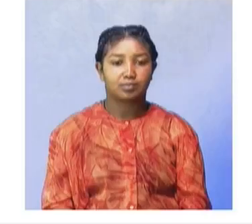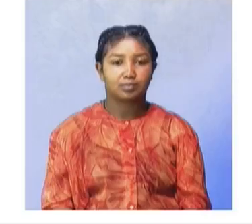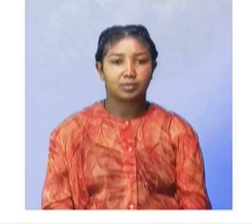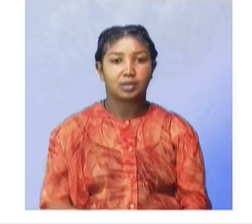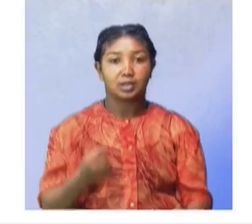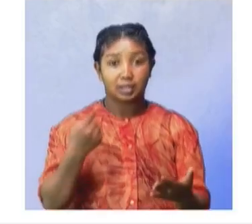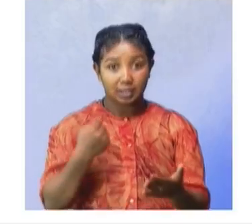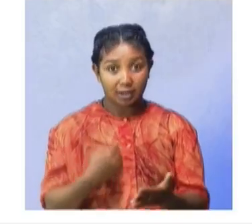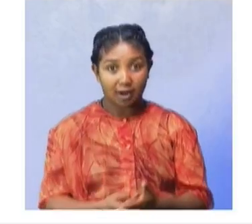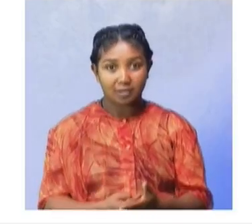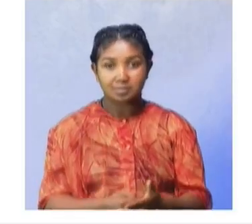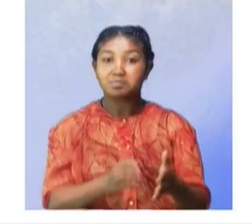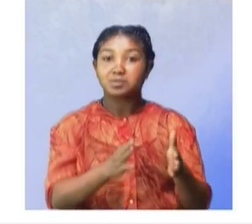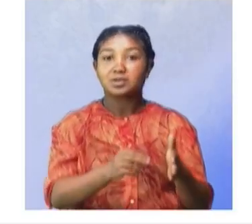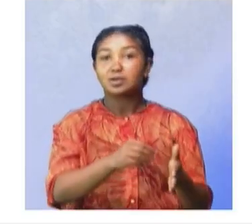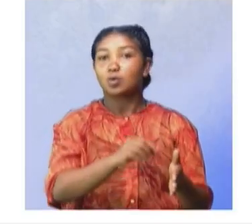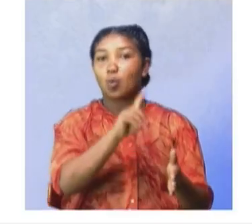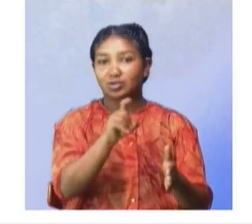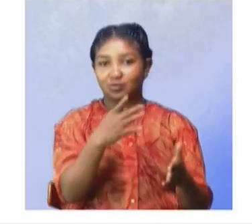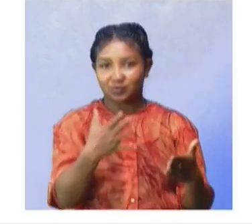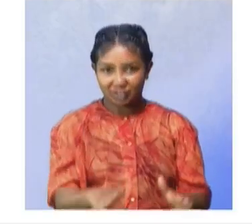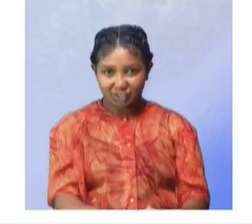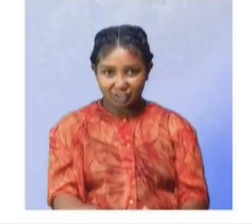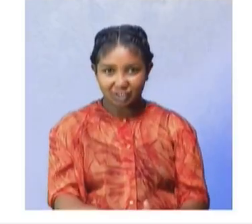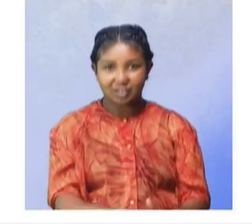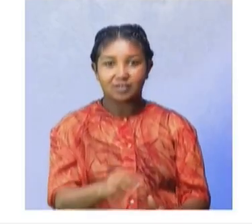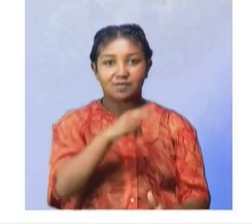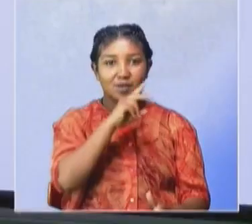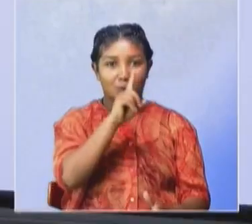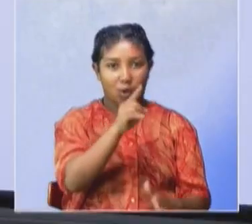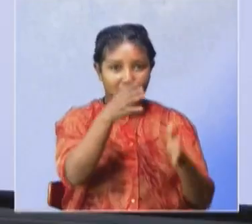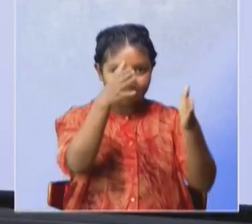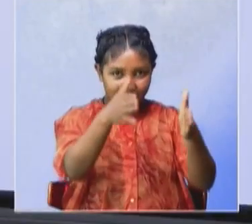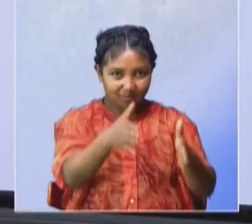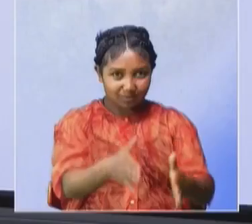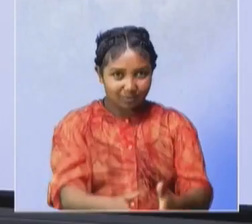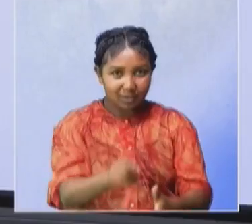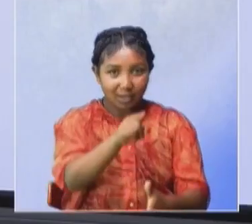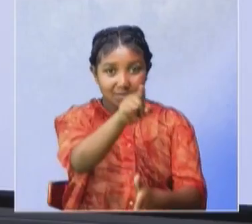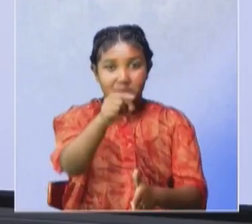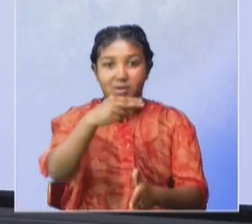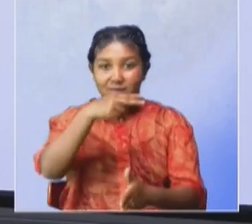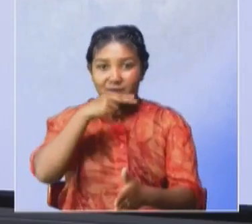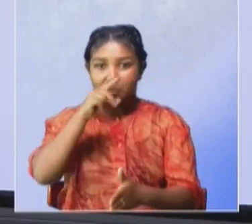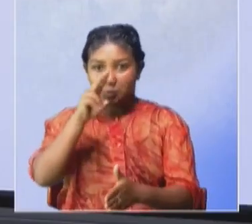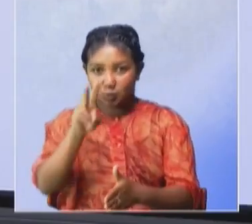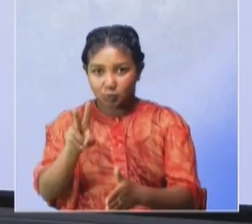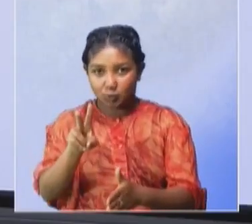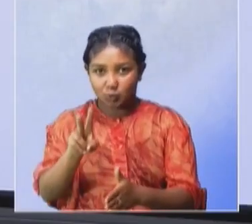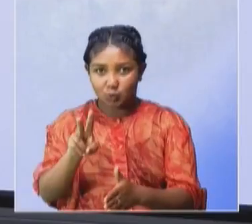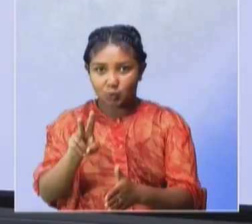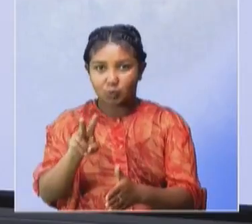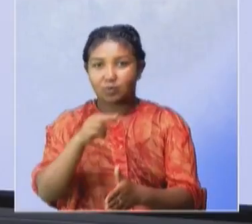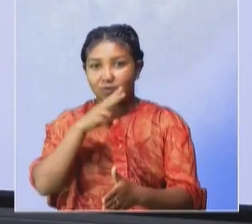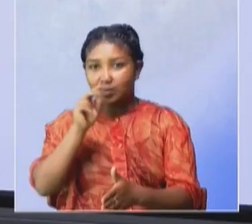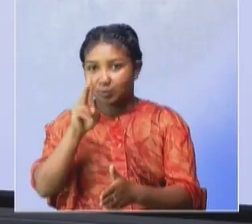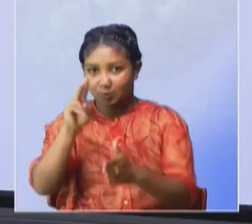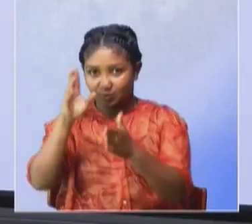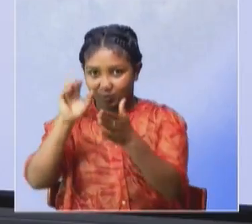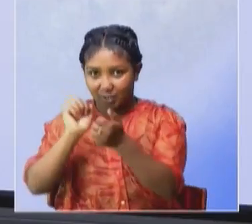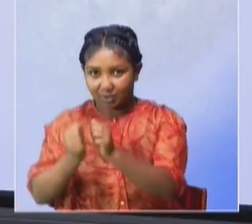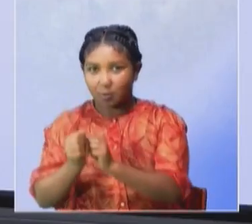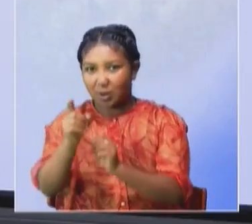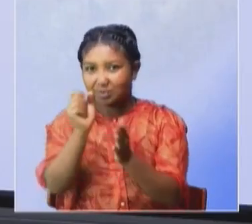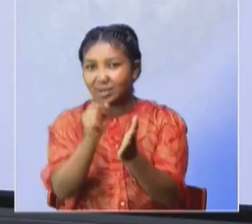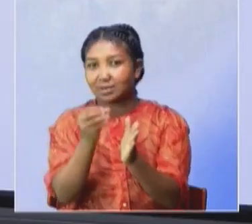Here is the question. So you can change the following words with their verb to be. Let me